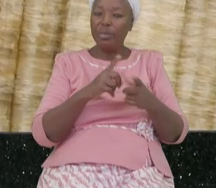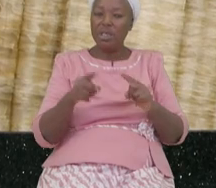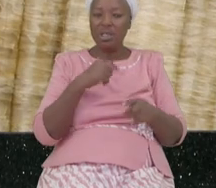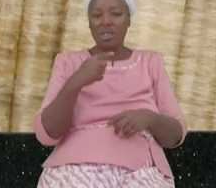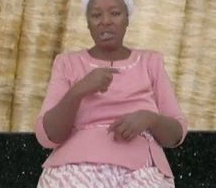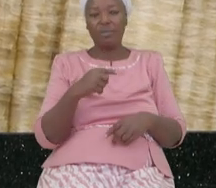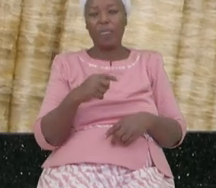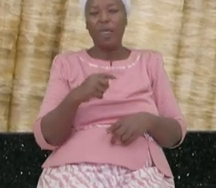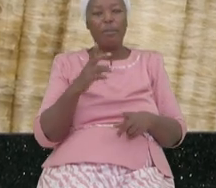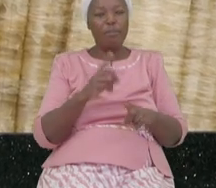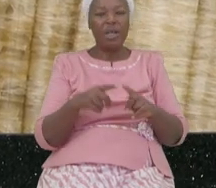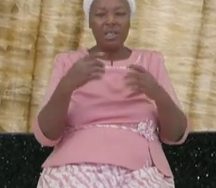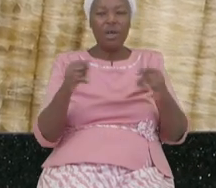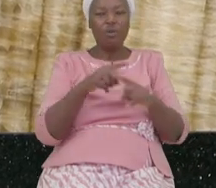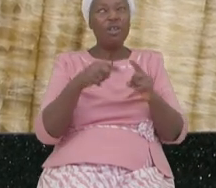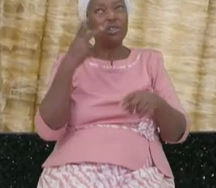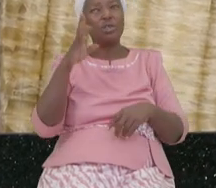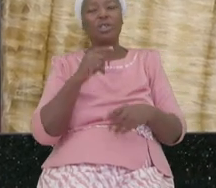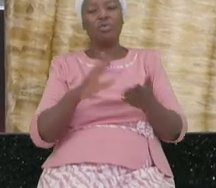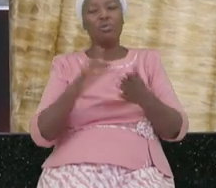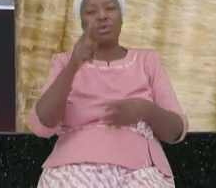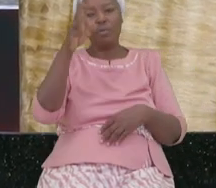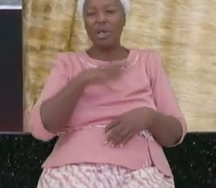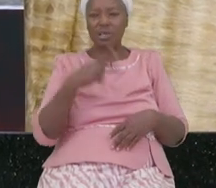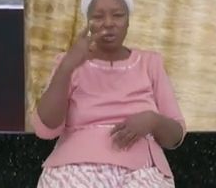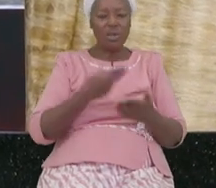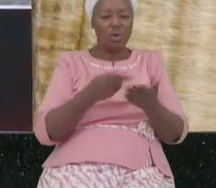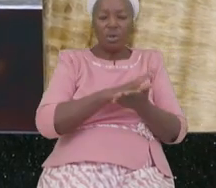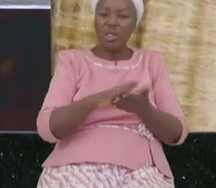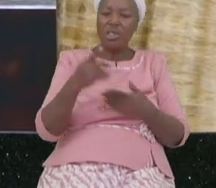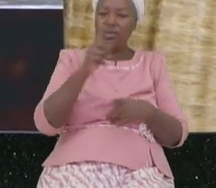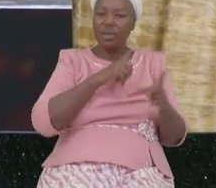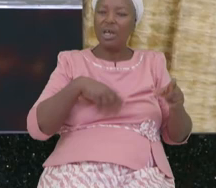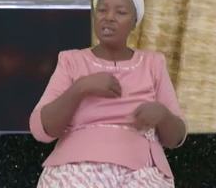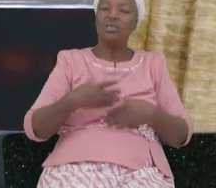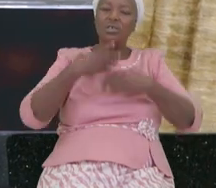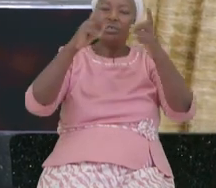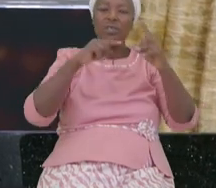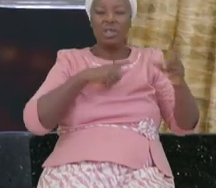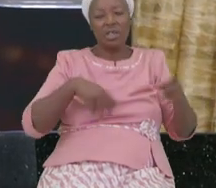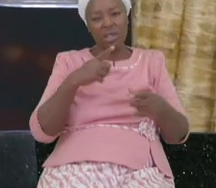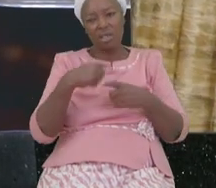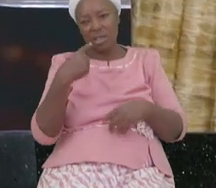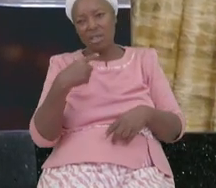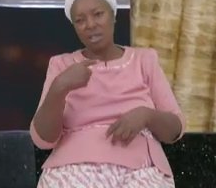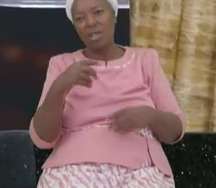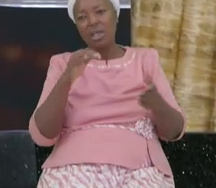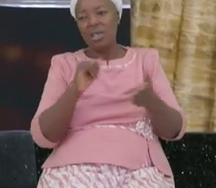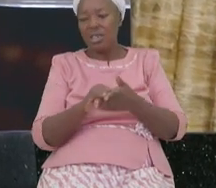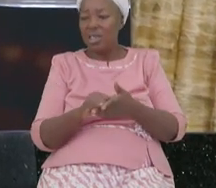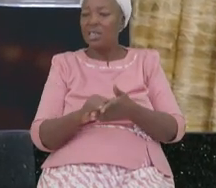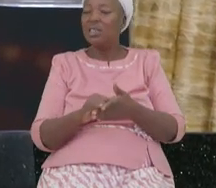now, when he saw the glory of God and the holiness of God, he cried unto the Lord. He said, that